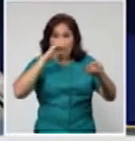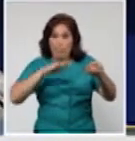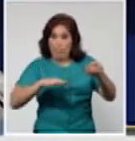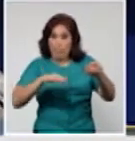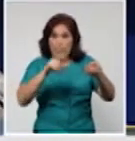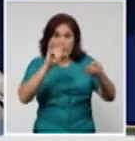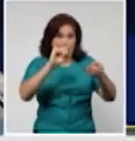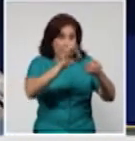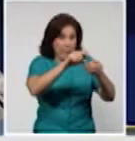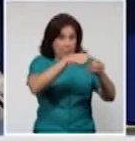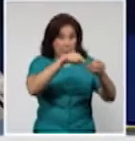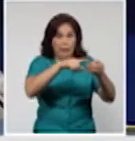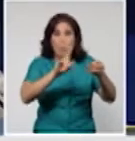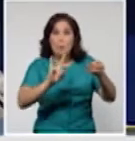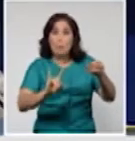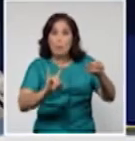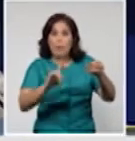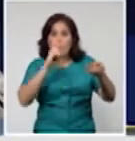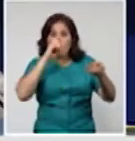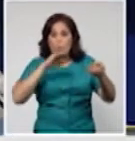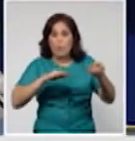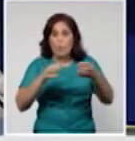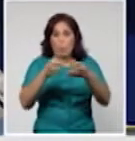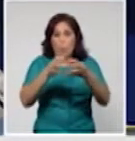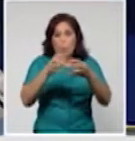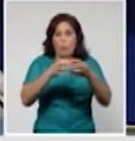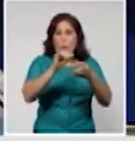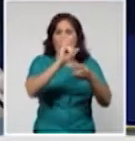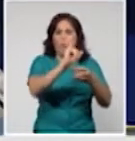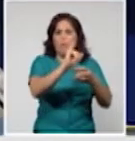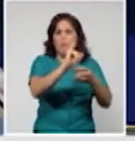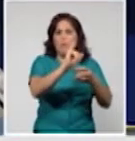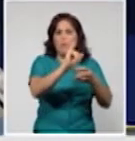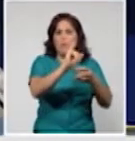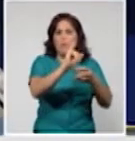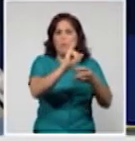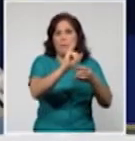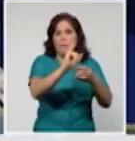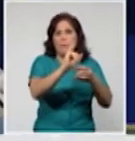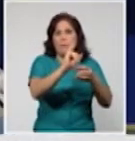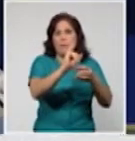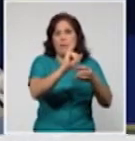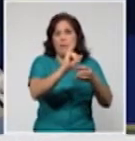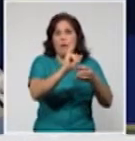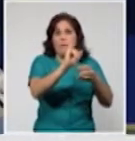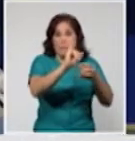20 years of age, have tested positive for the virus in Cuba.